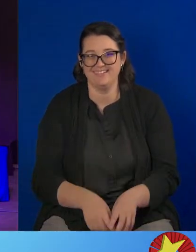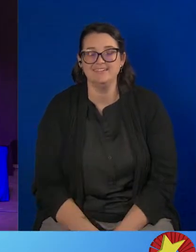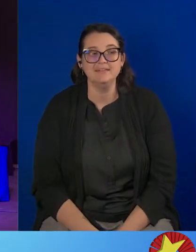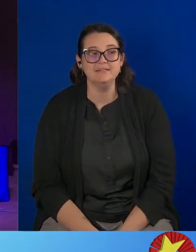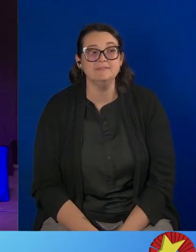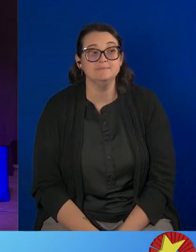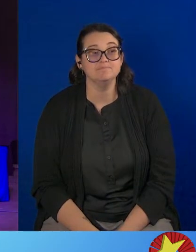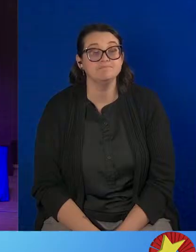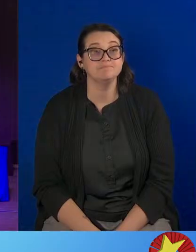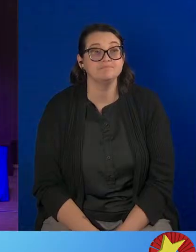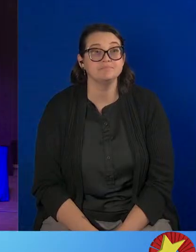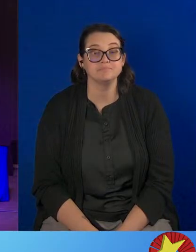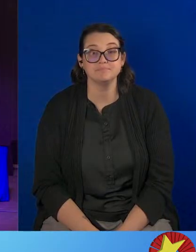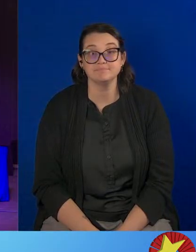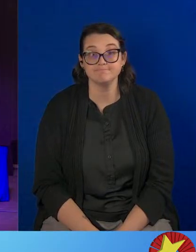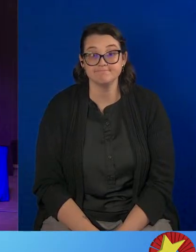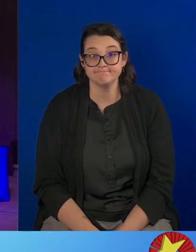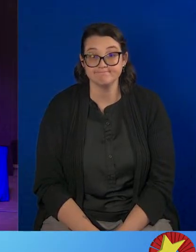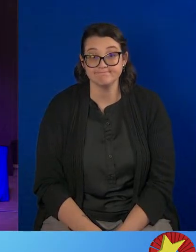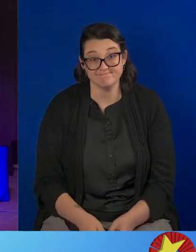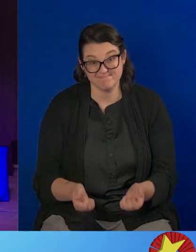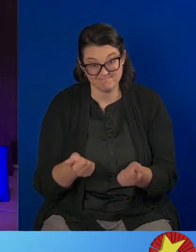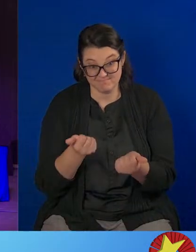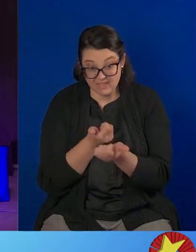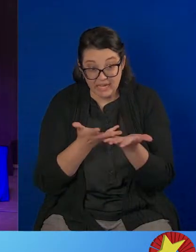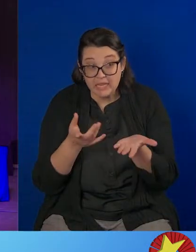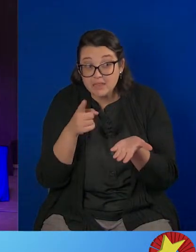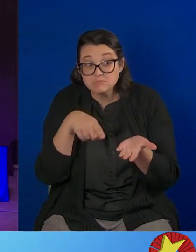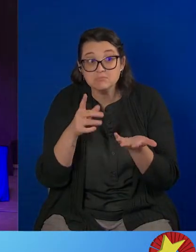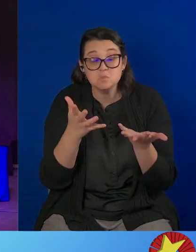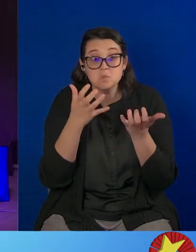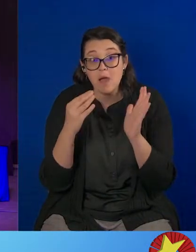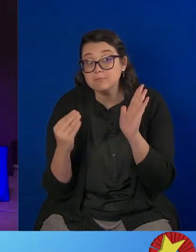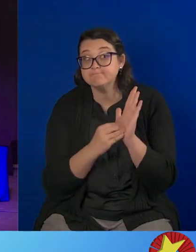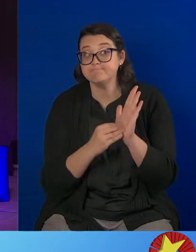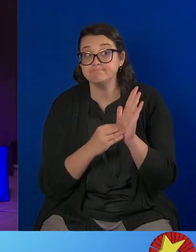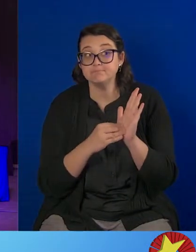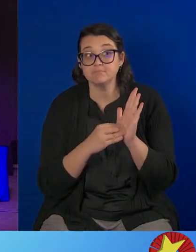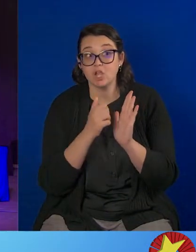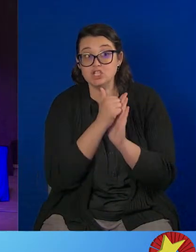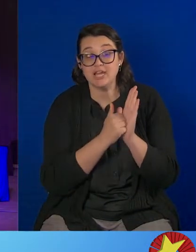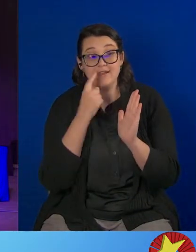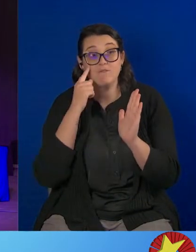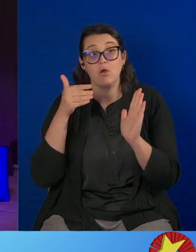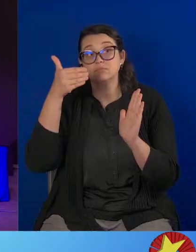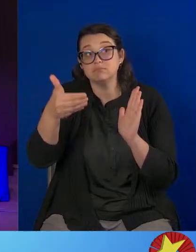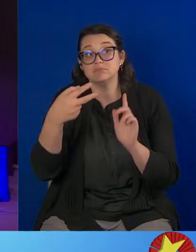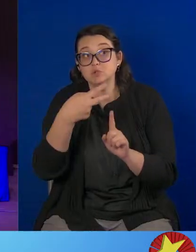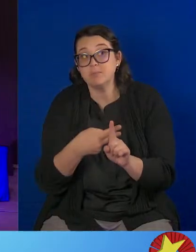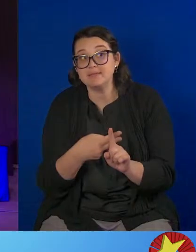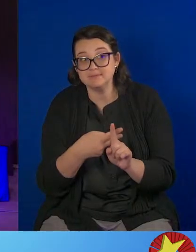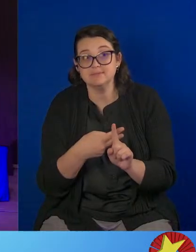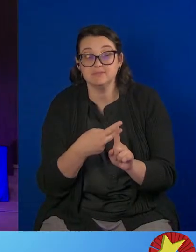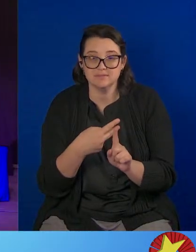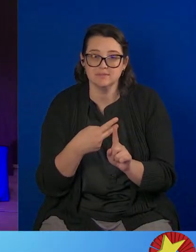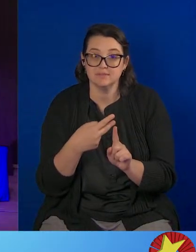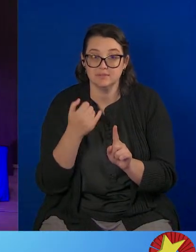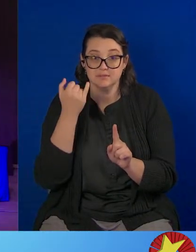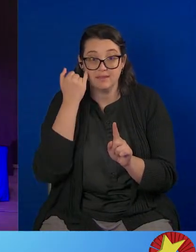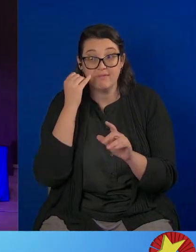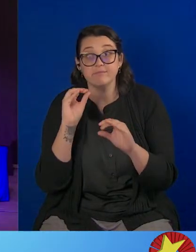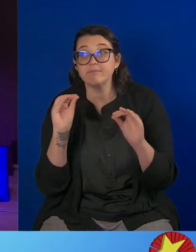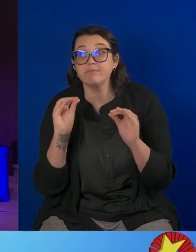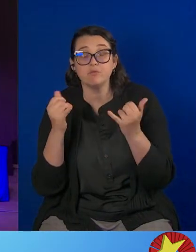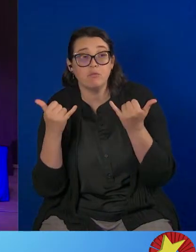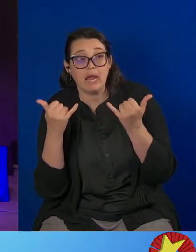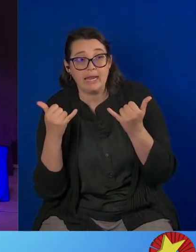Is there anything that we would like to see on the agenda next in 2 months? And then, as always, if there's nothing here that you want to bring